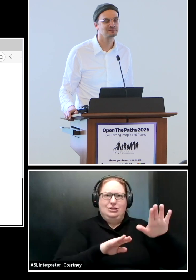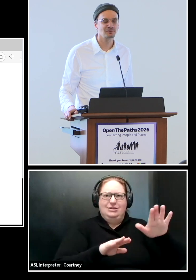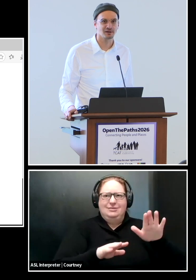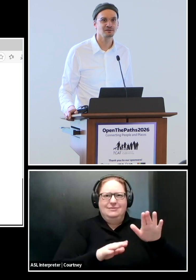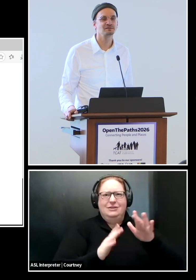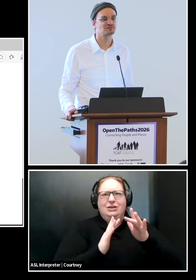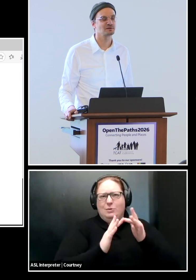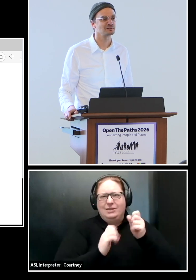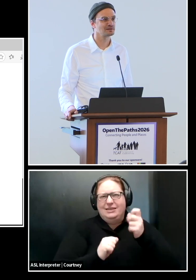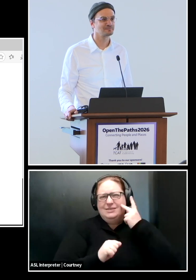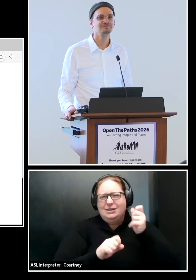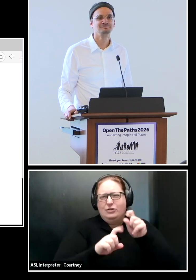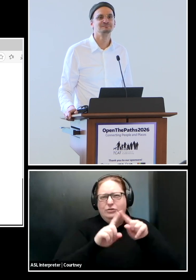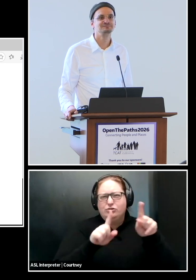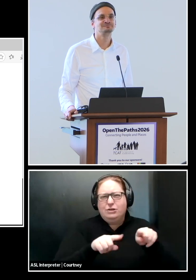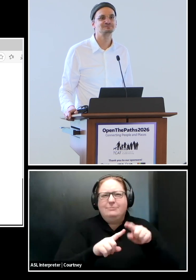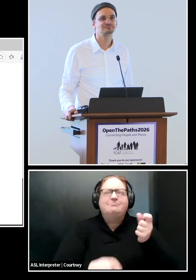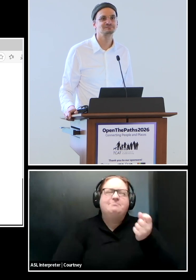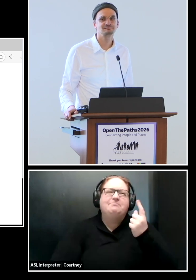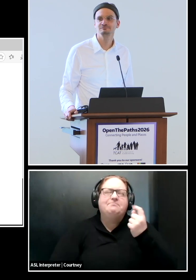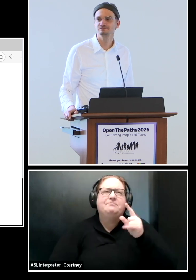Yeah, okay, that's great, yep.